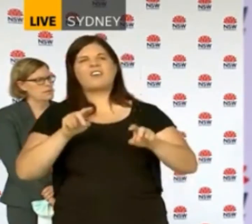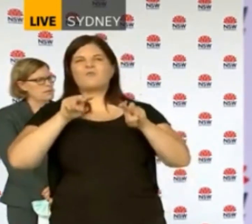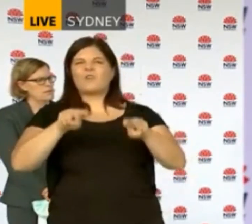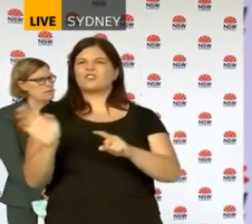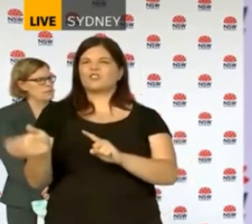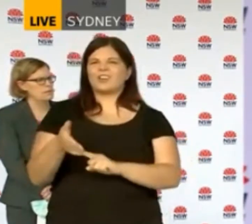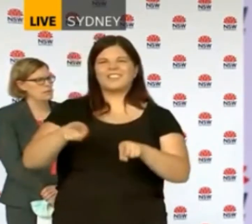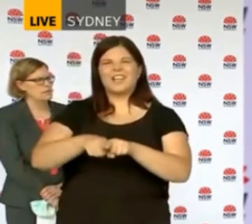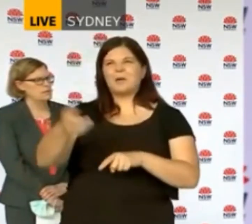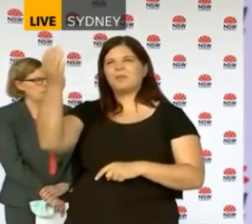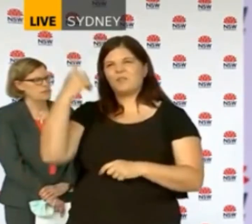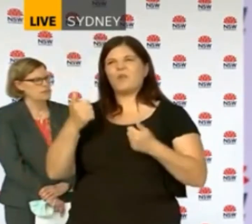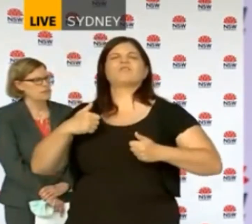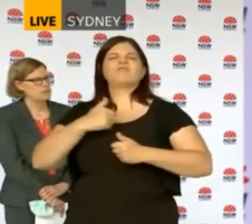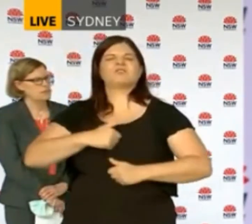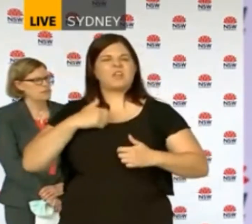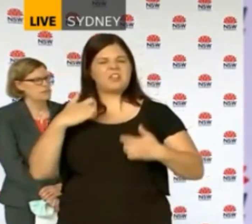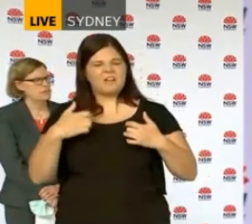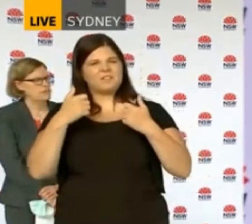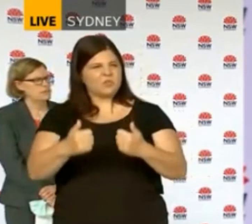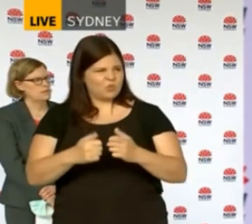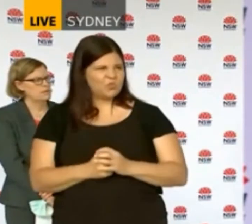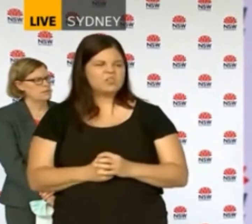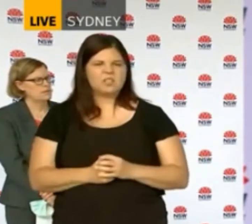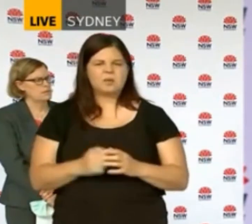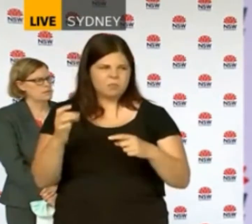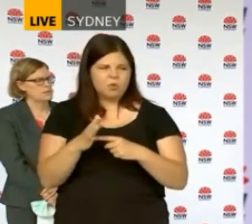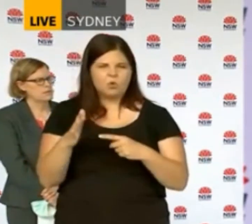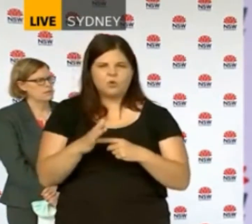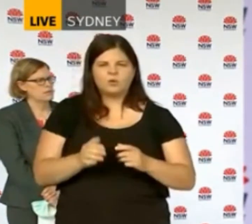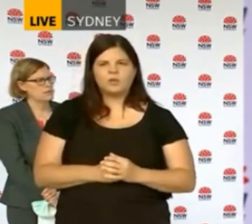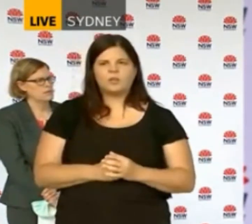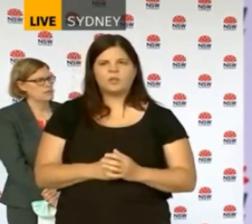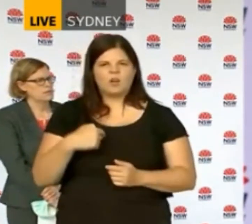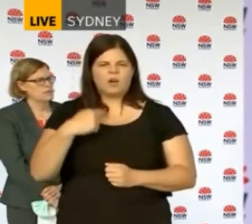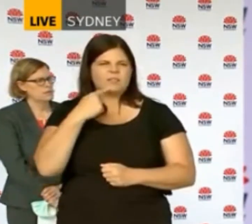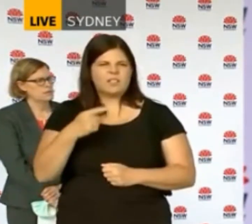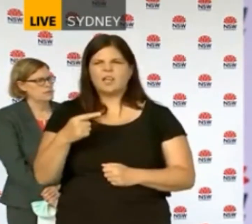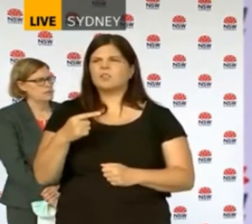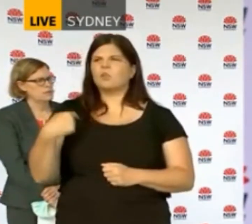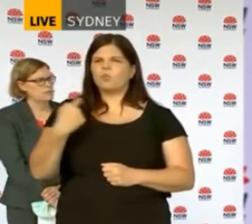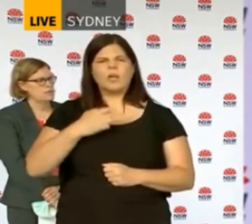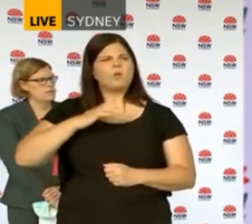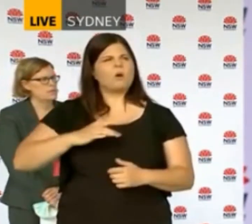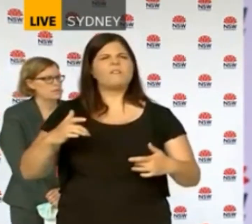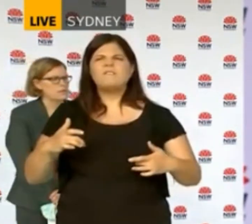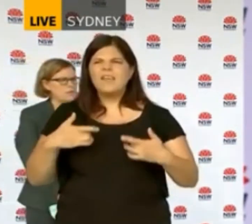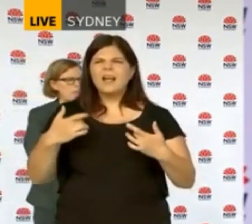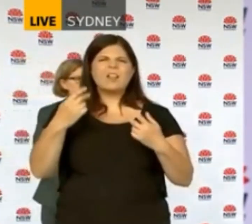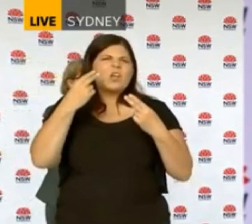said many times in the last now nearly a year, we are absolutely determined to have a sense of normalcy in our